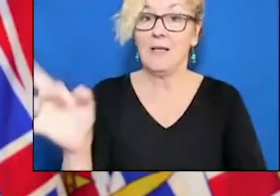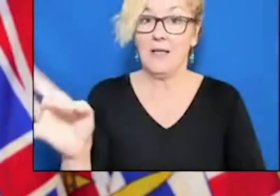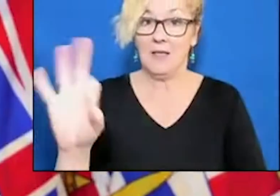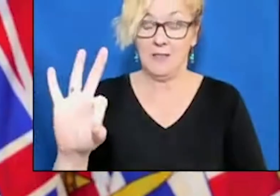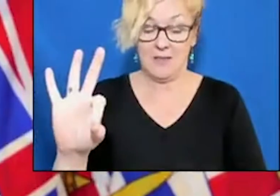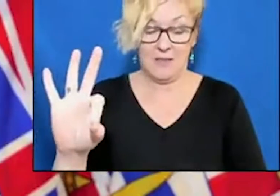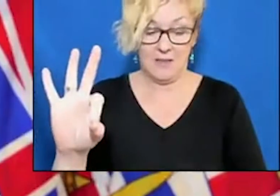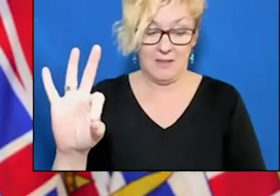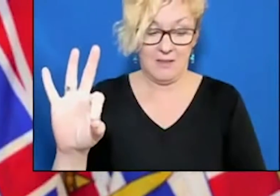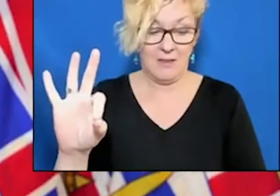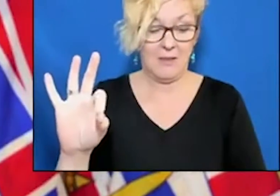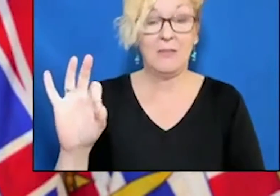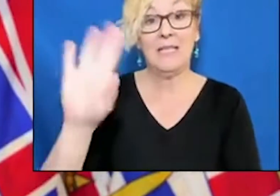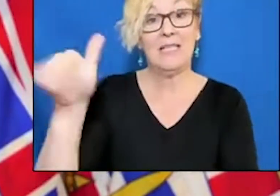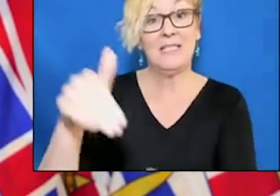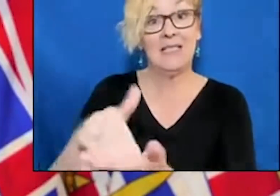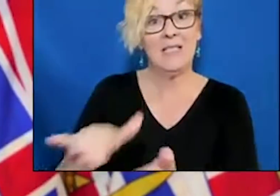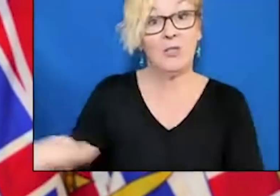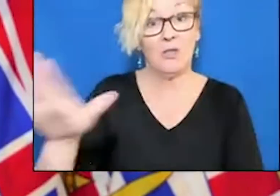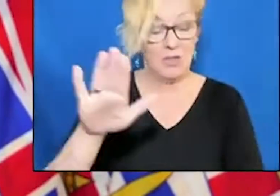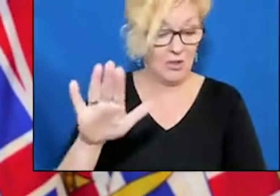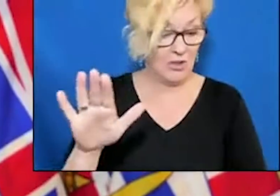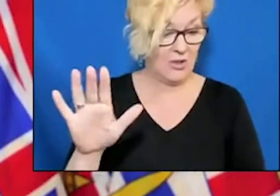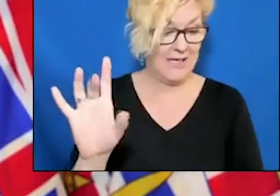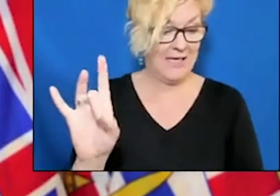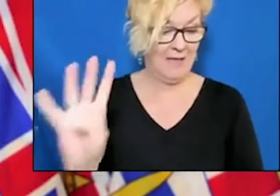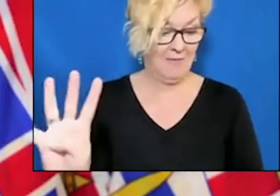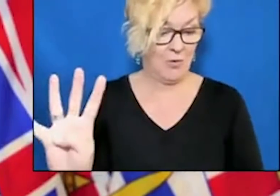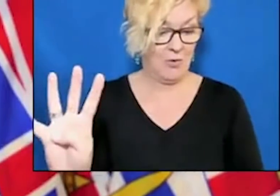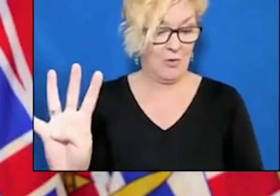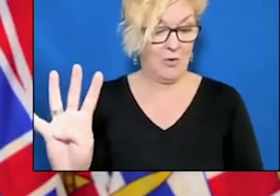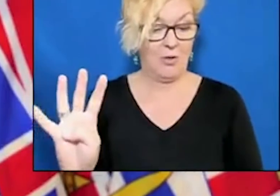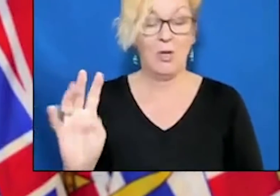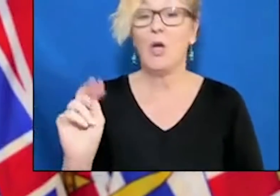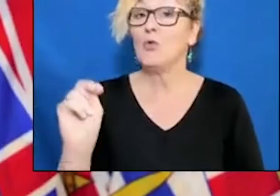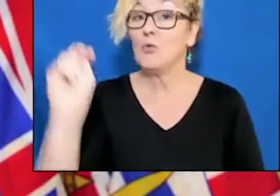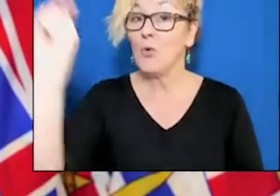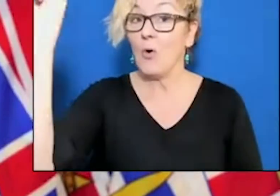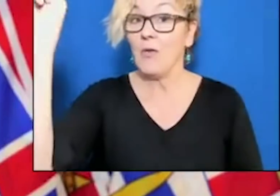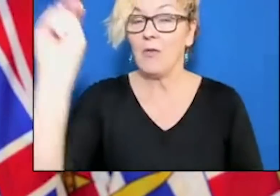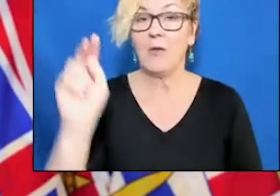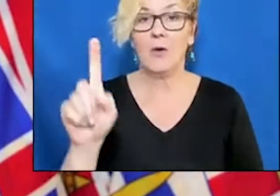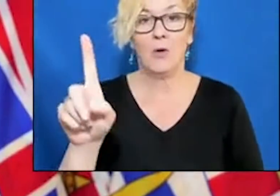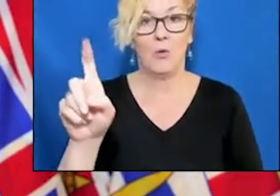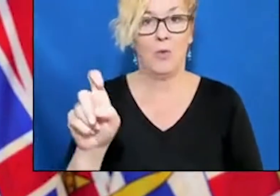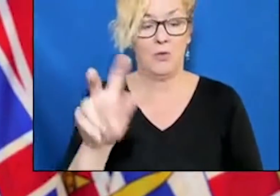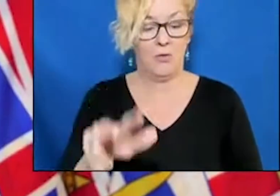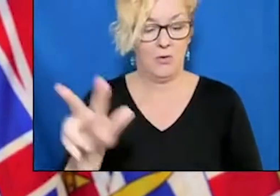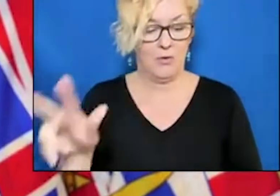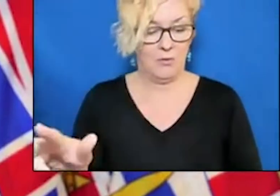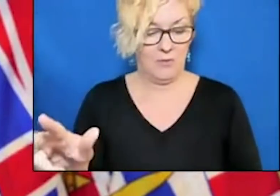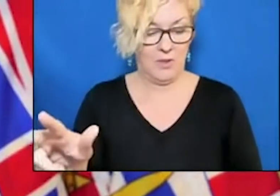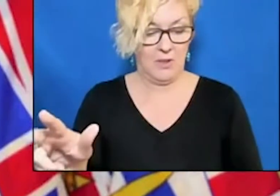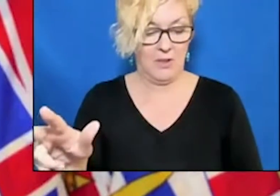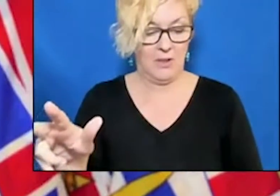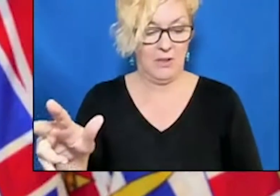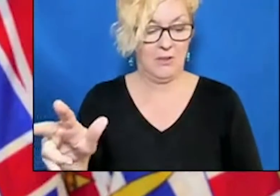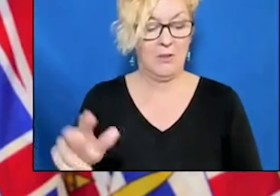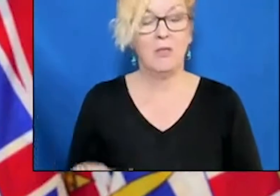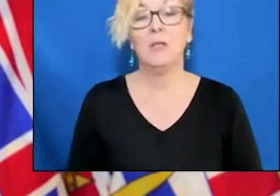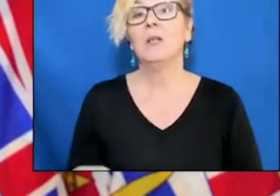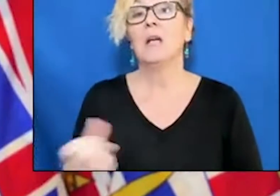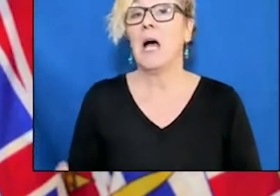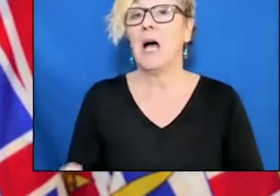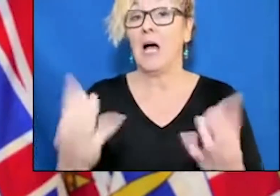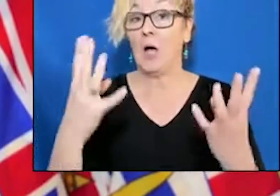84 people in the Interior Health Authority, and 133 people live in the Northern Health Authority. So that brings us up